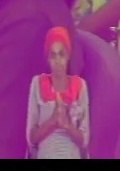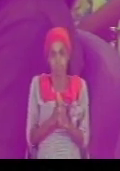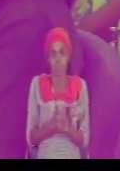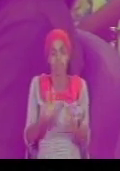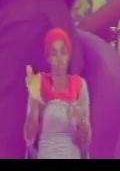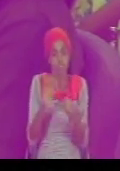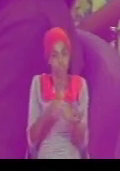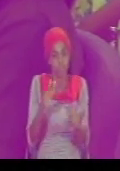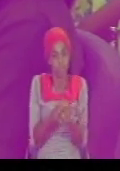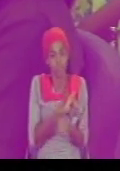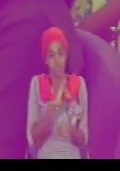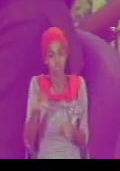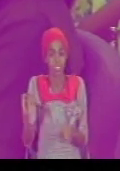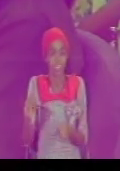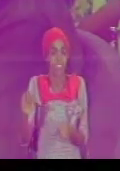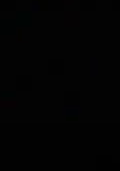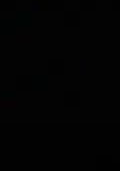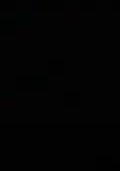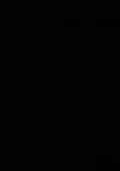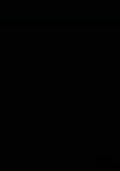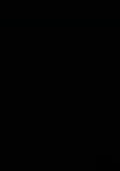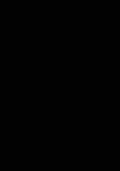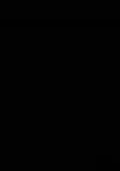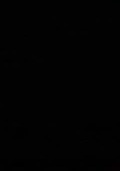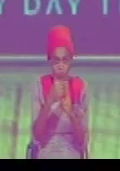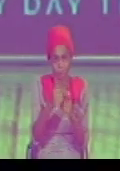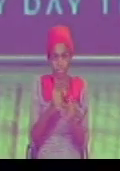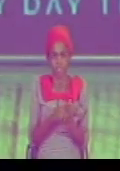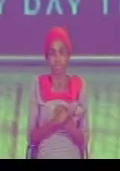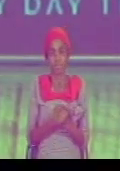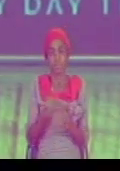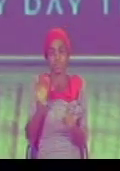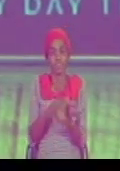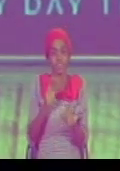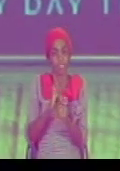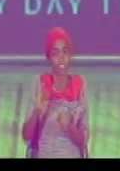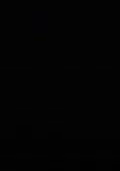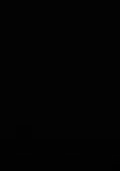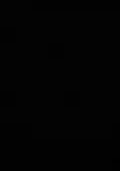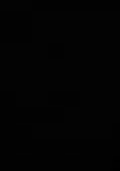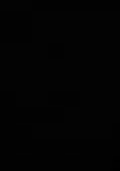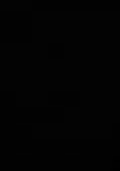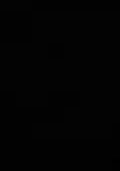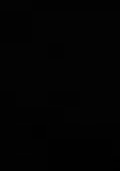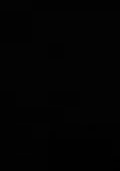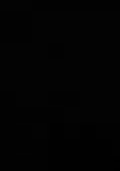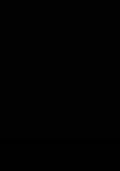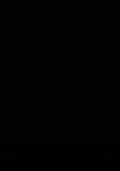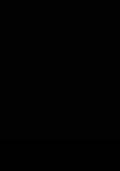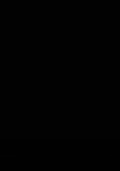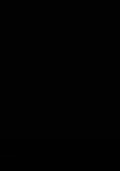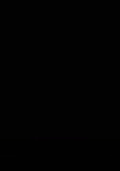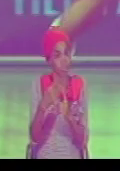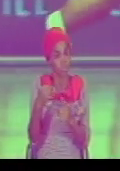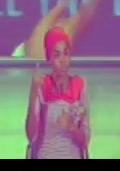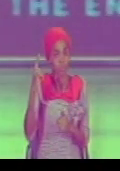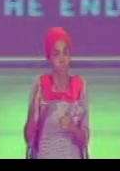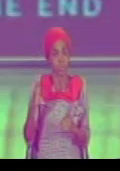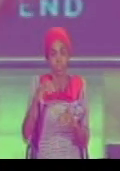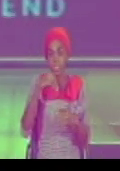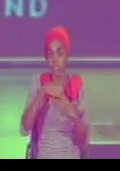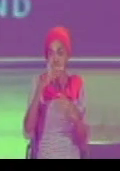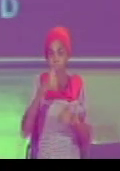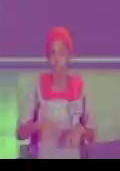fulfilling his word. Fulfilling his word. The word of God in your life will be time,